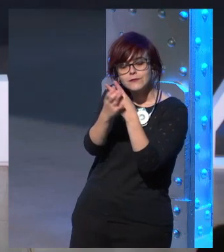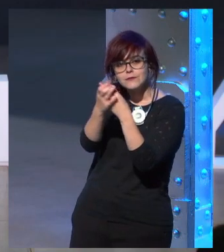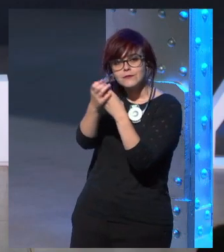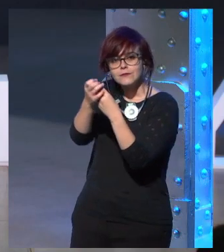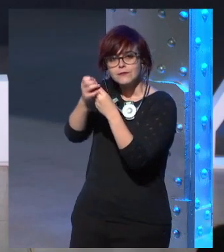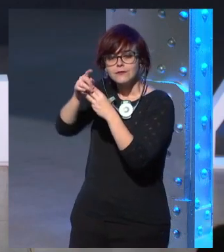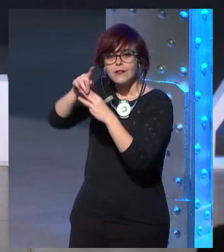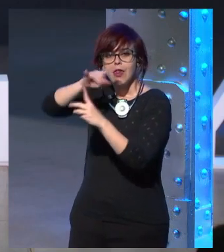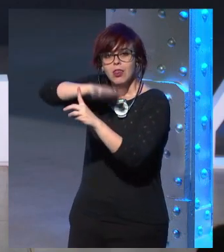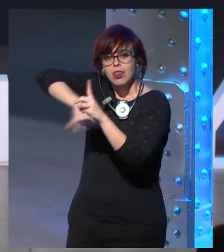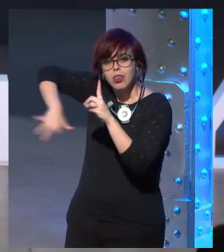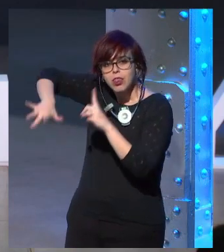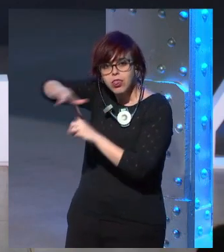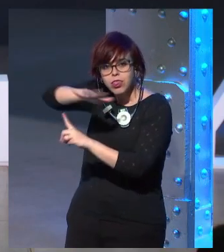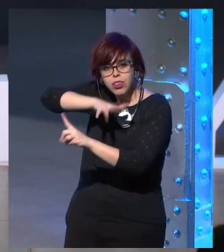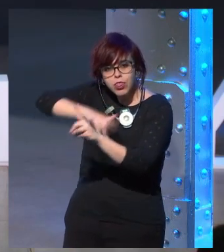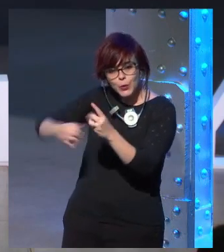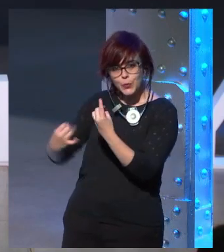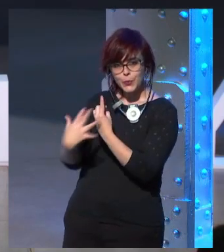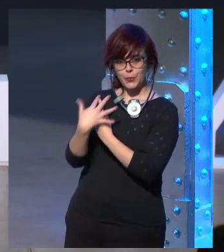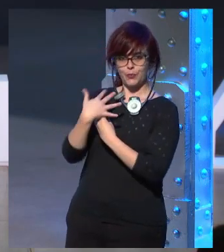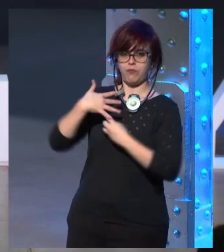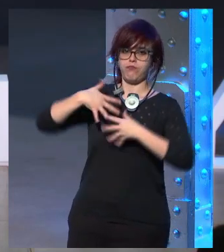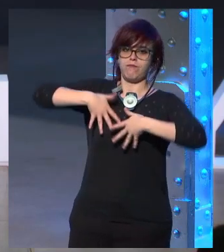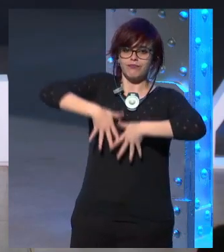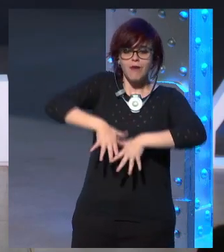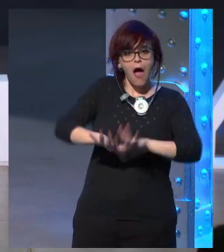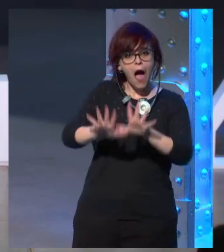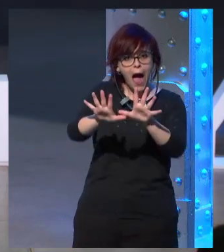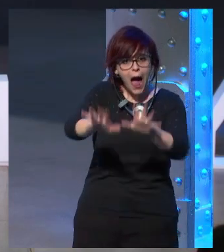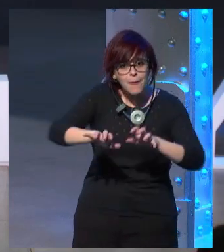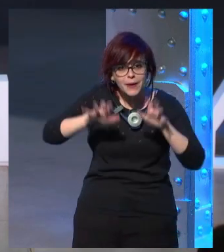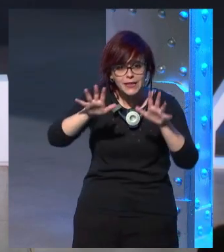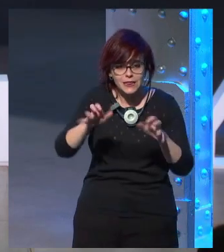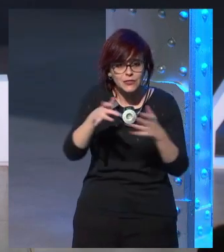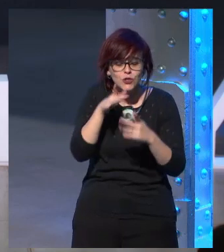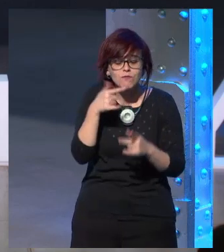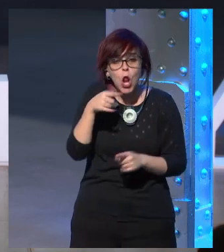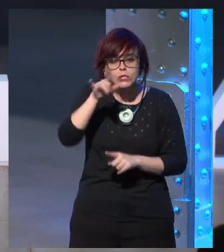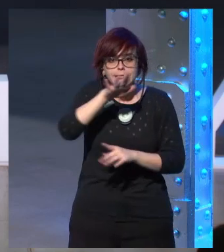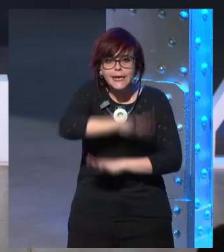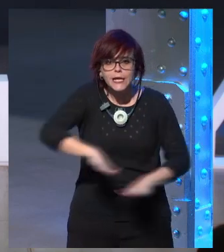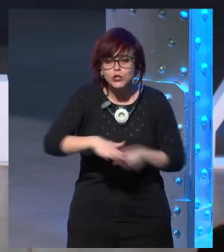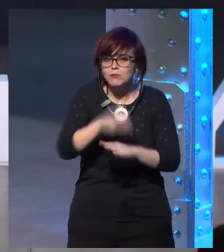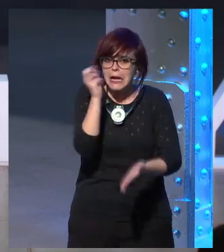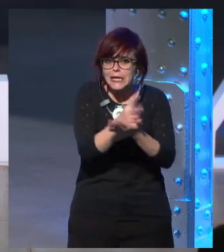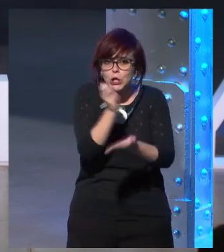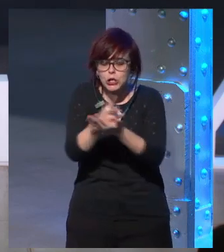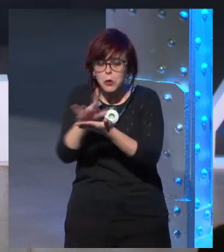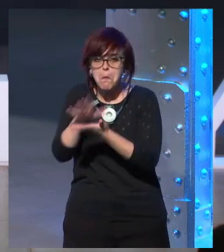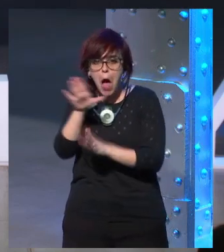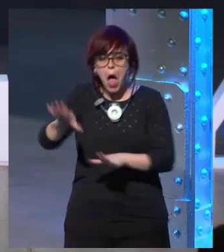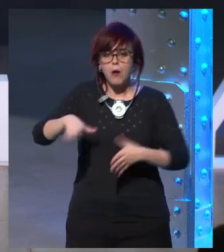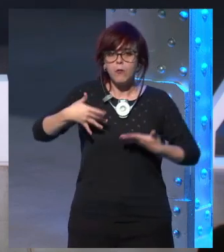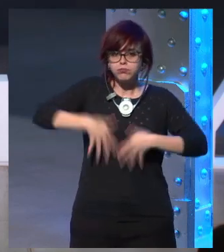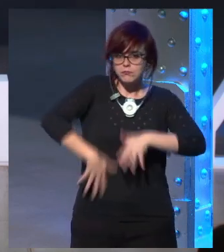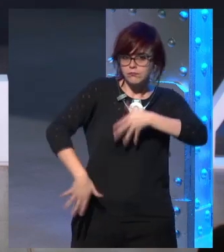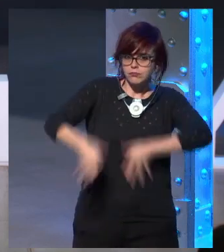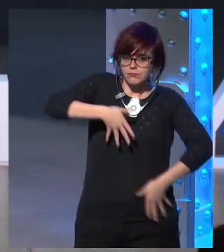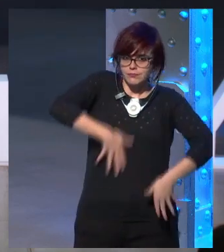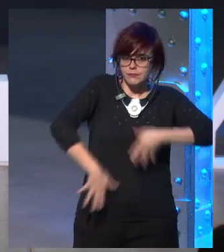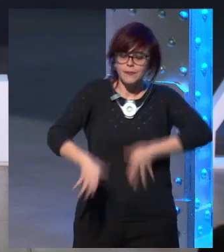kids persisting through incredible challenges. And in education, we like to use this phrase called time on task. We see